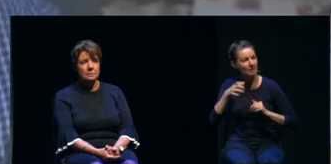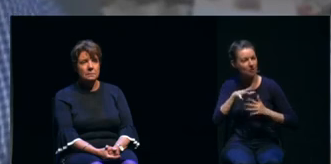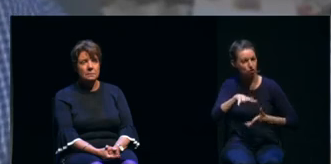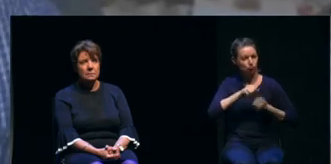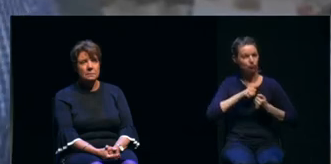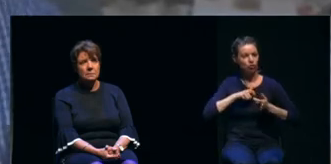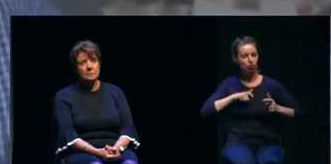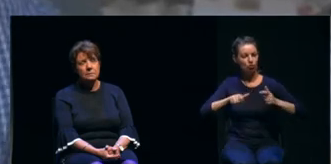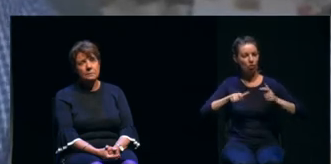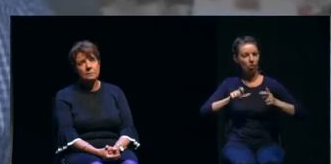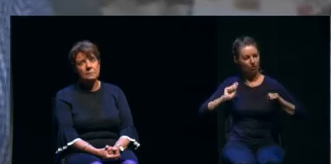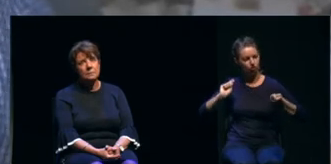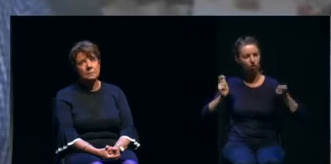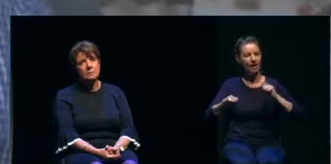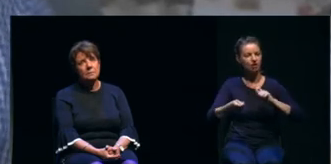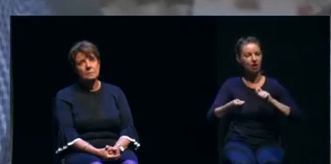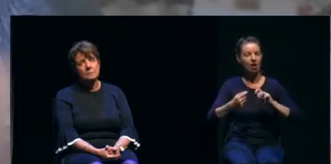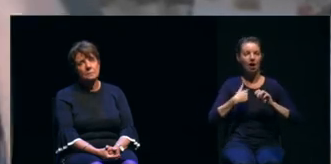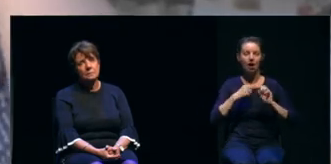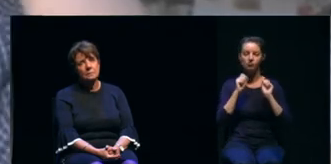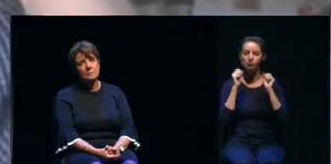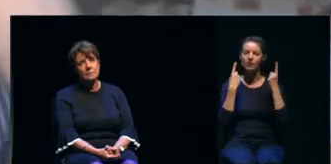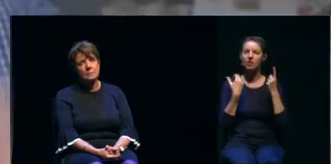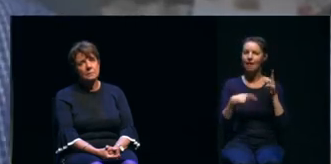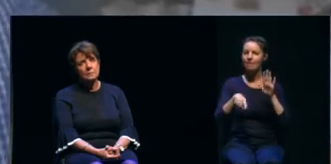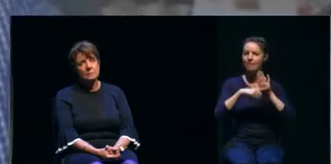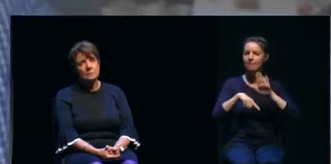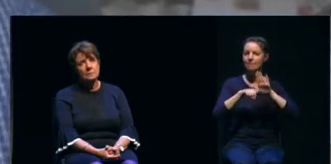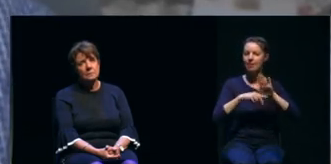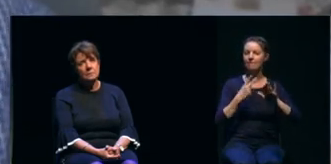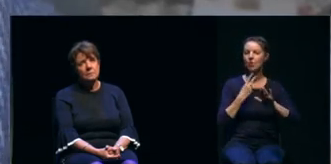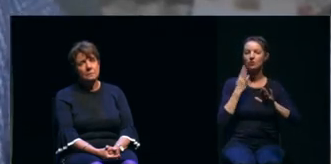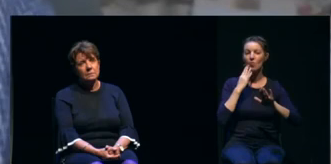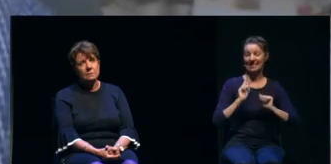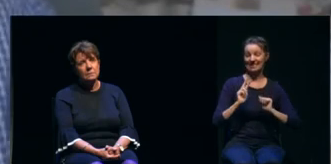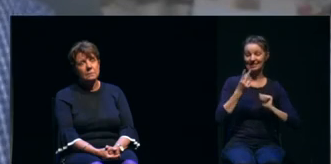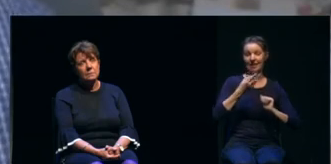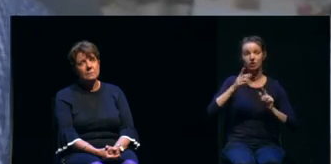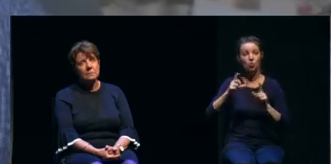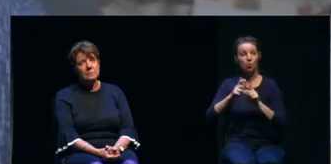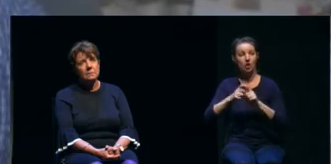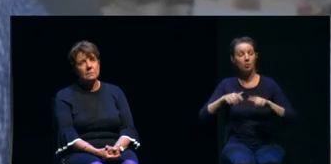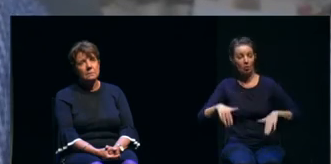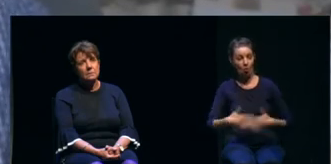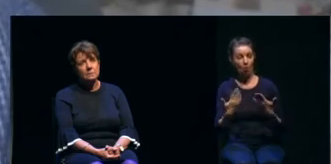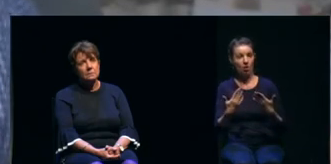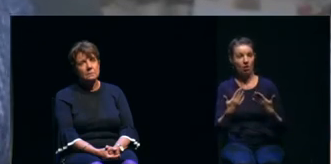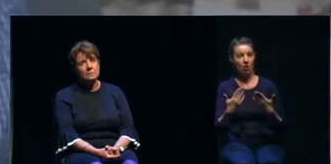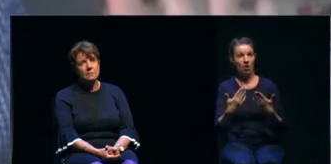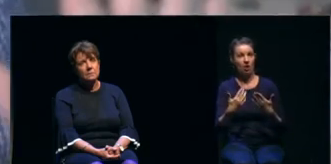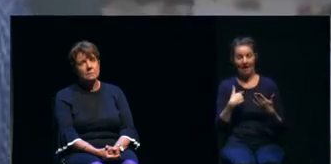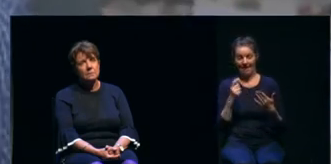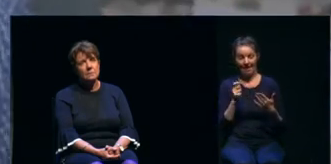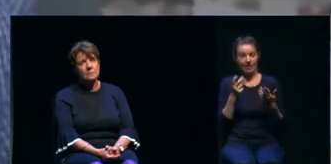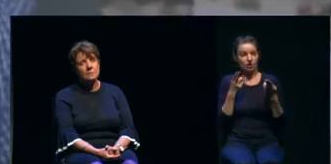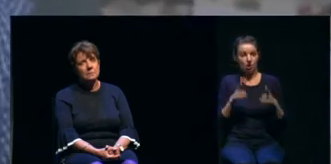And I only realised that I had an incredibly negative voice in my head after I gave birth to my second daughter and had nearly died and just lay